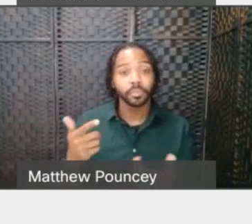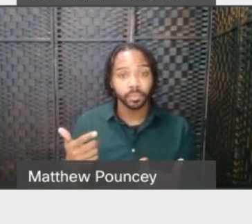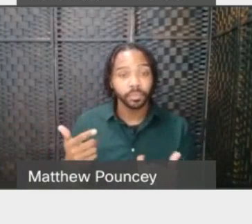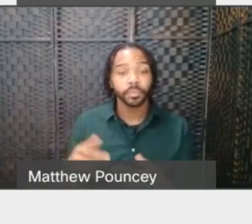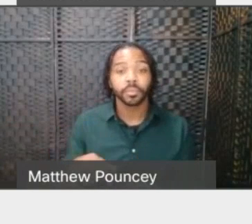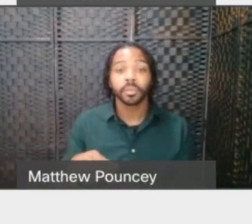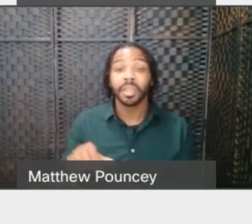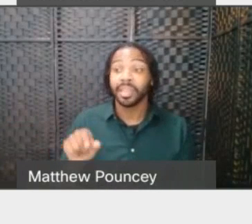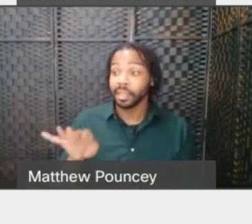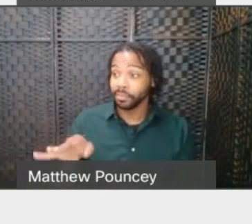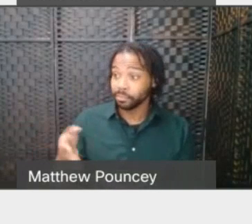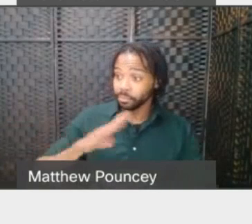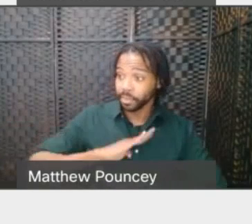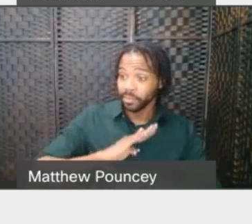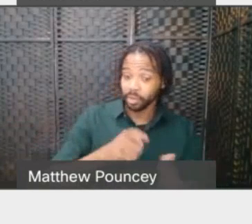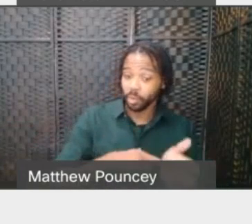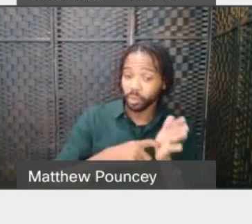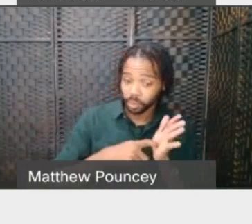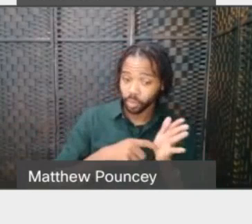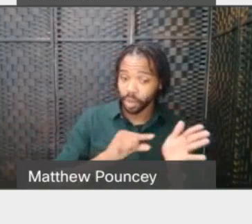staff have to be vaccinated against COVID.